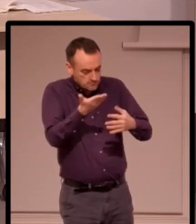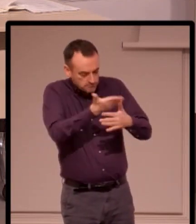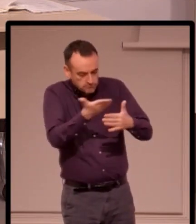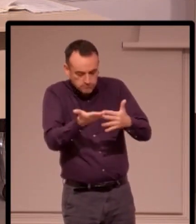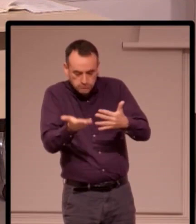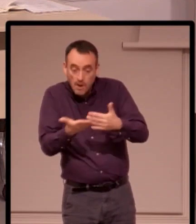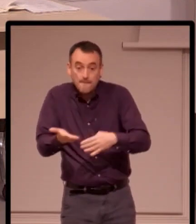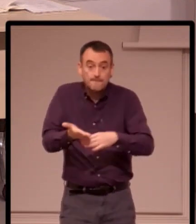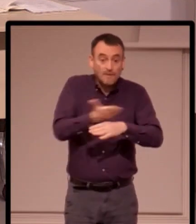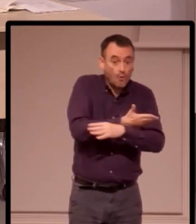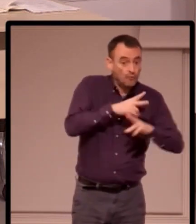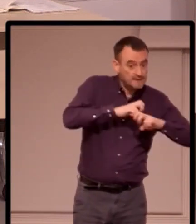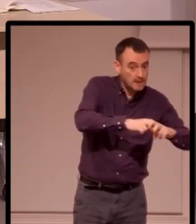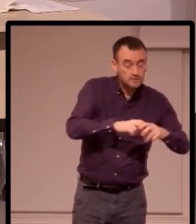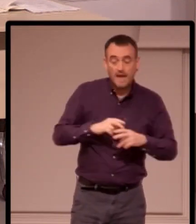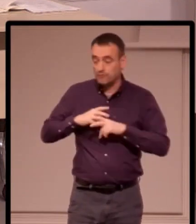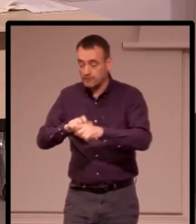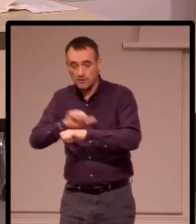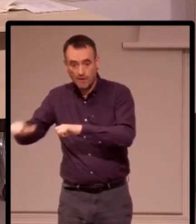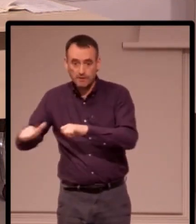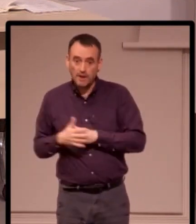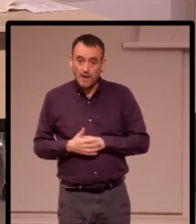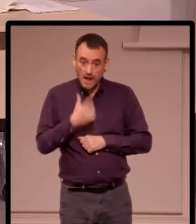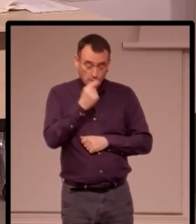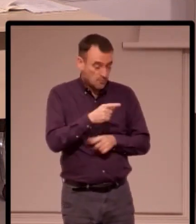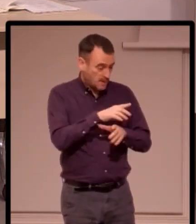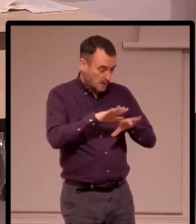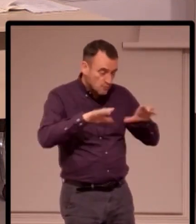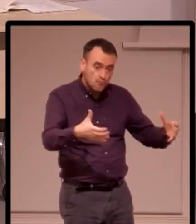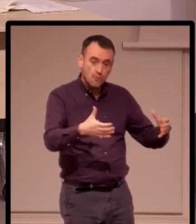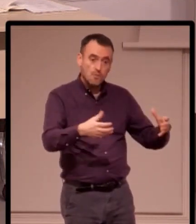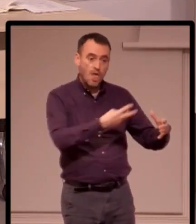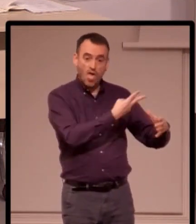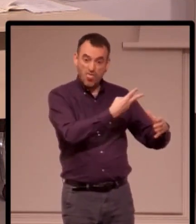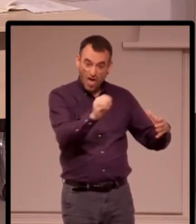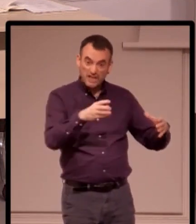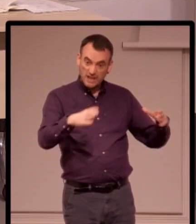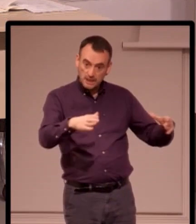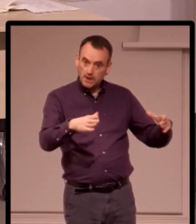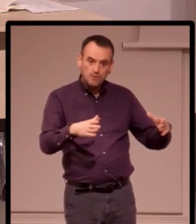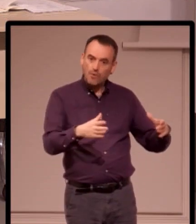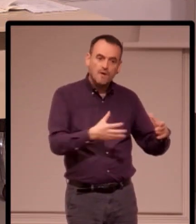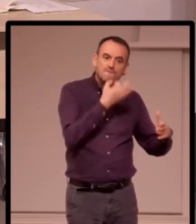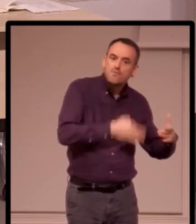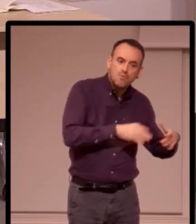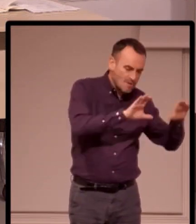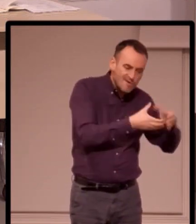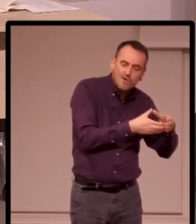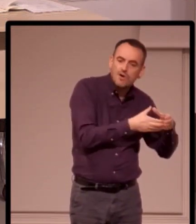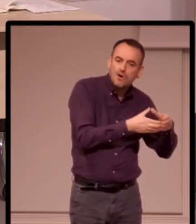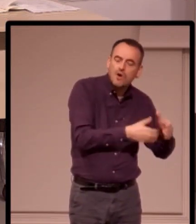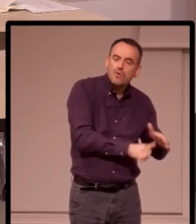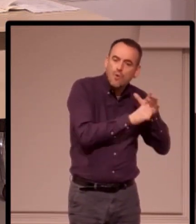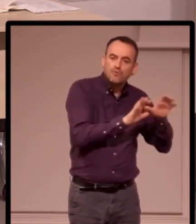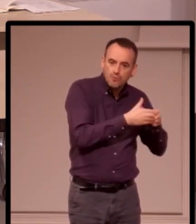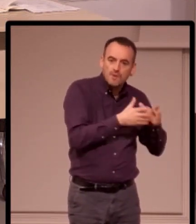after. And actually, that might be 30 different children and young people that want to do those bits, not the same core group. So it's about building that flexibility in your model